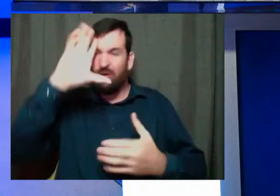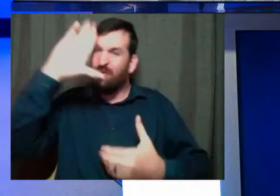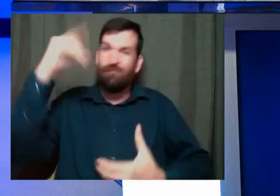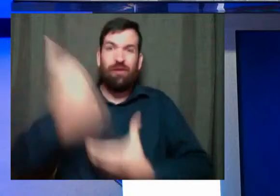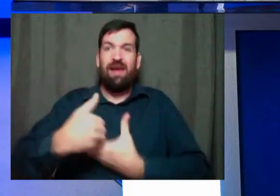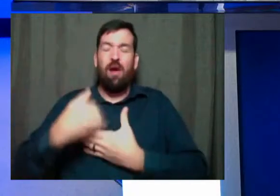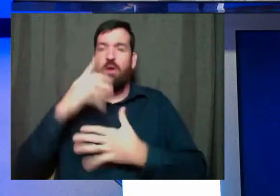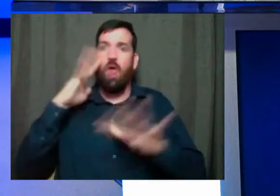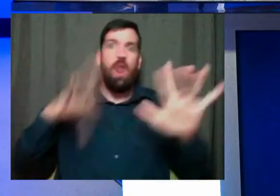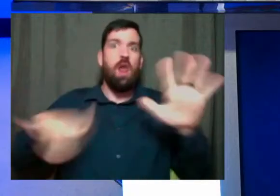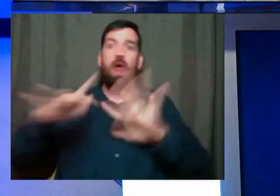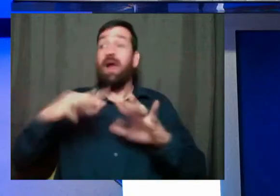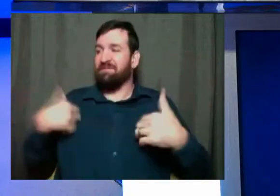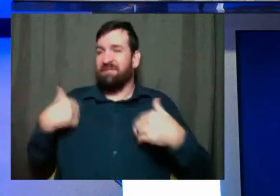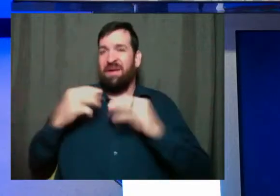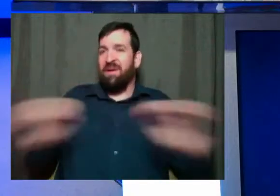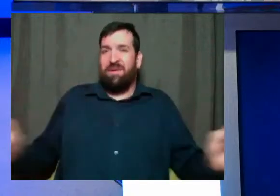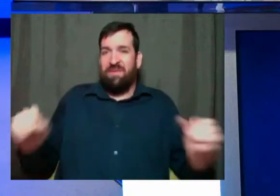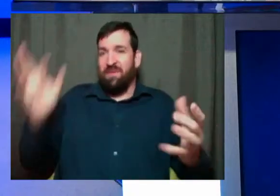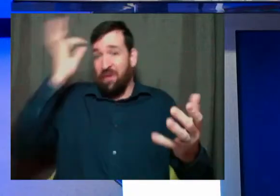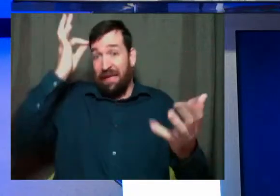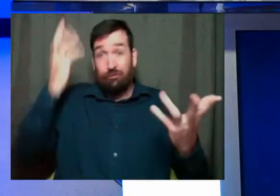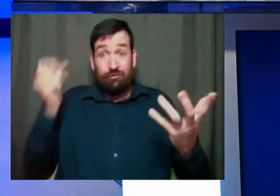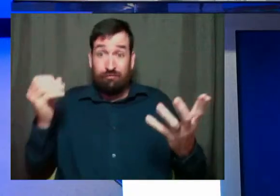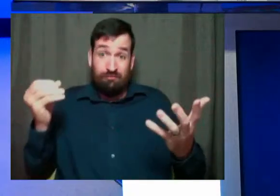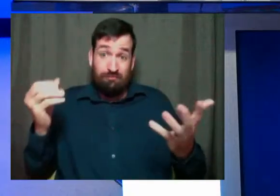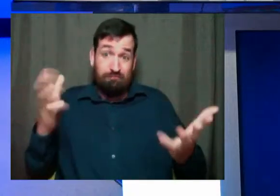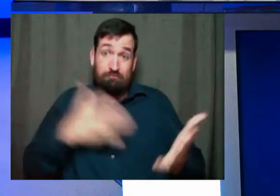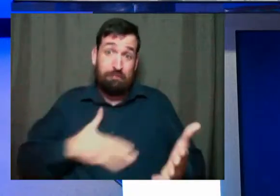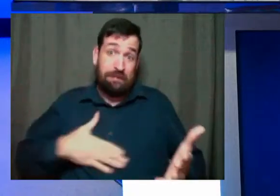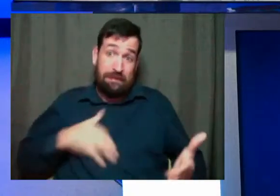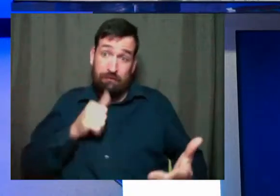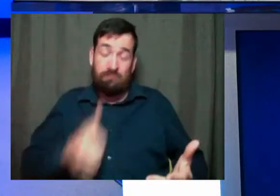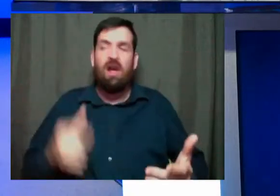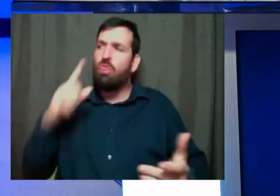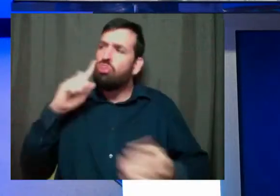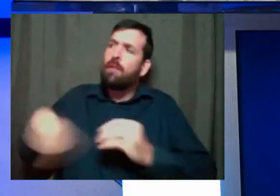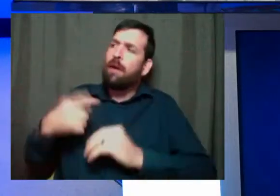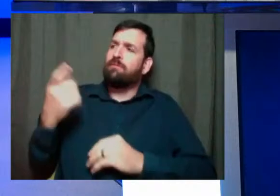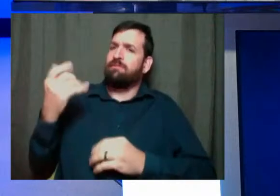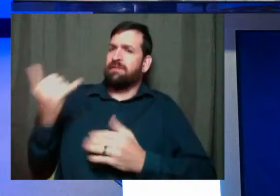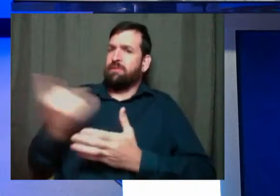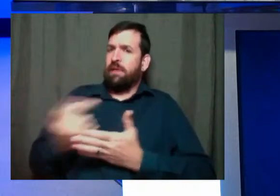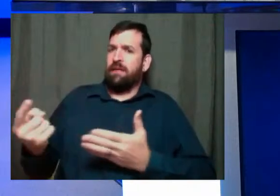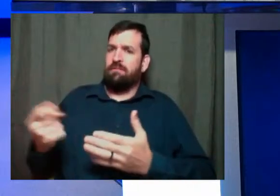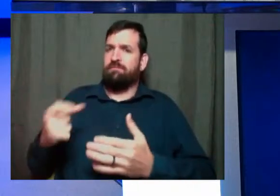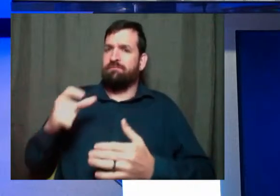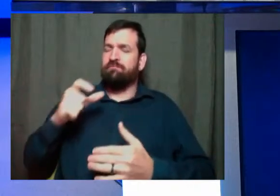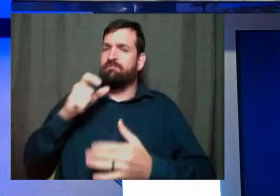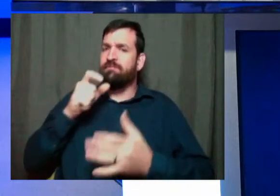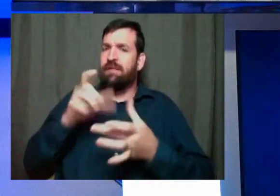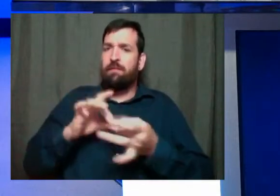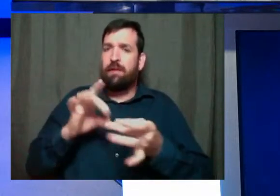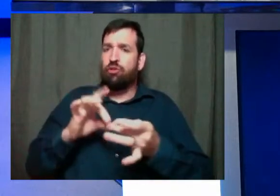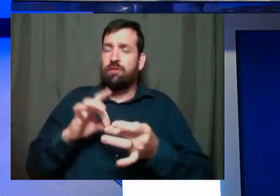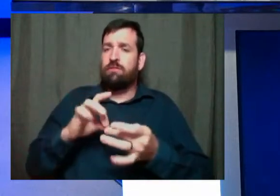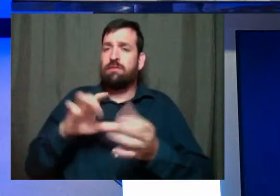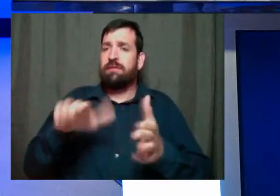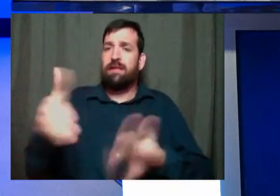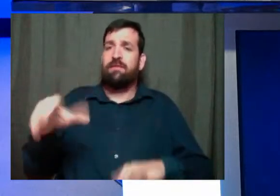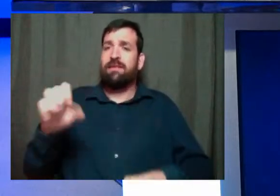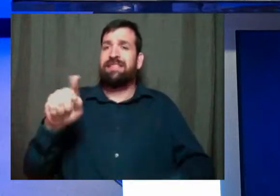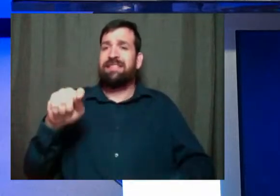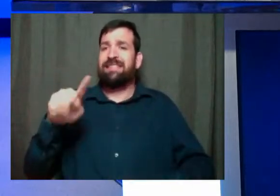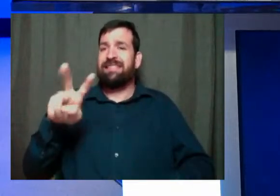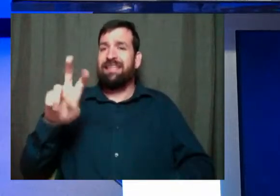don't have any hair left to get on fire, got so let's nothing. please not do that. I thought about you this week, my friend. You didn't yeah? mention the death of Stephen Sondheim, my fellow theater geek